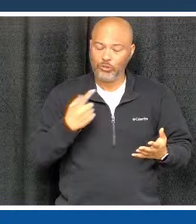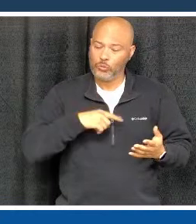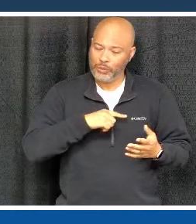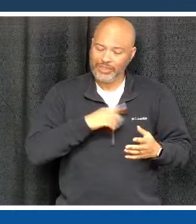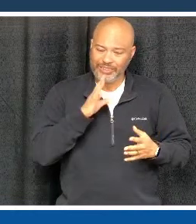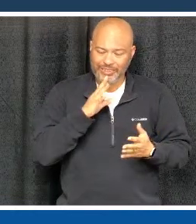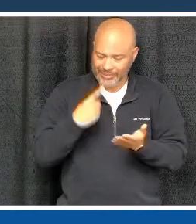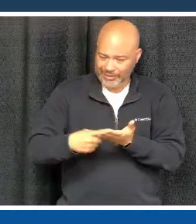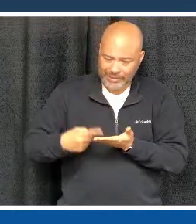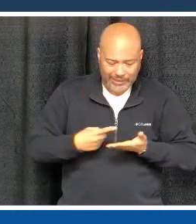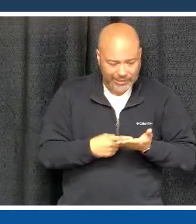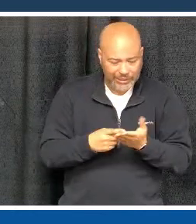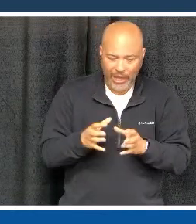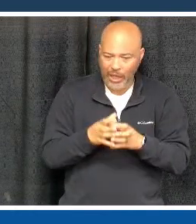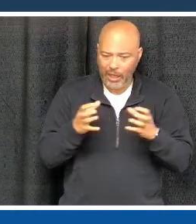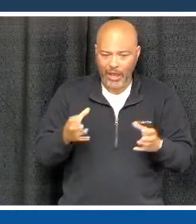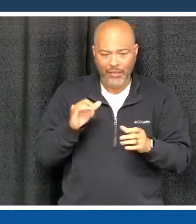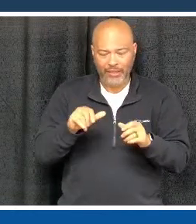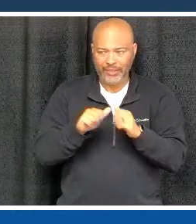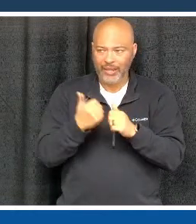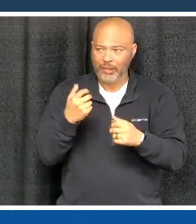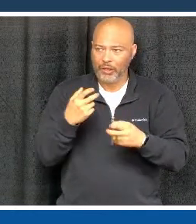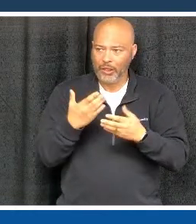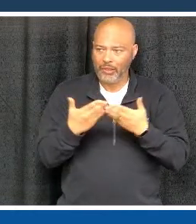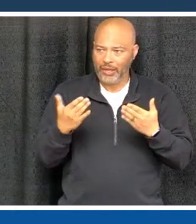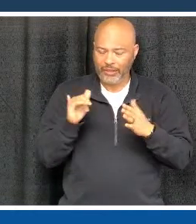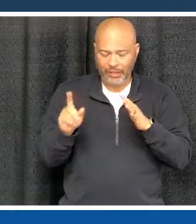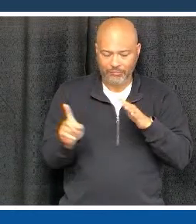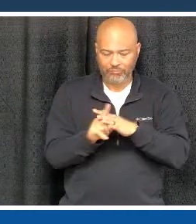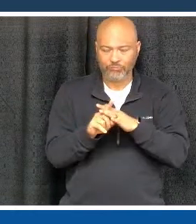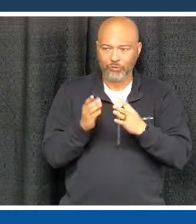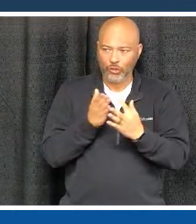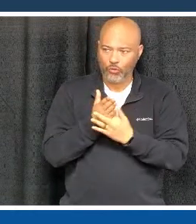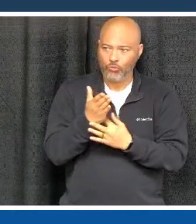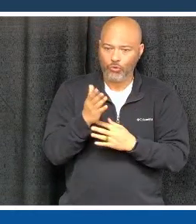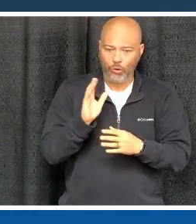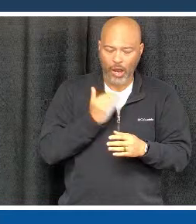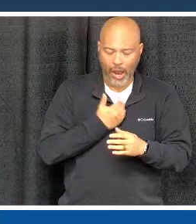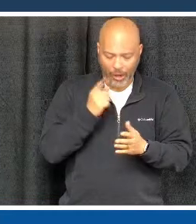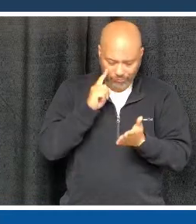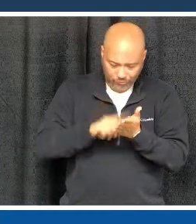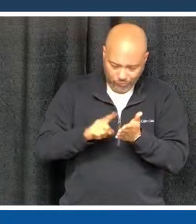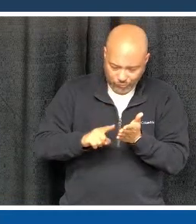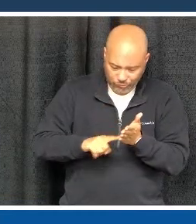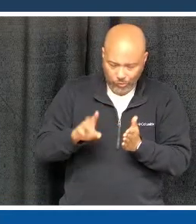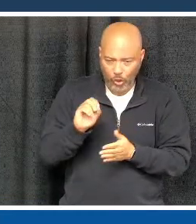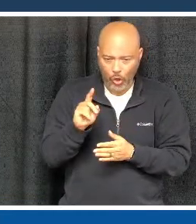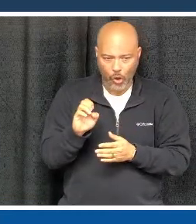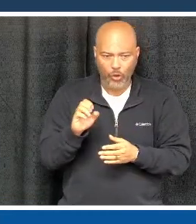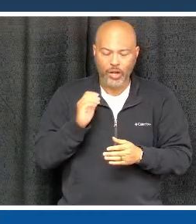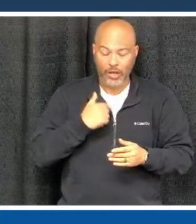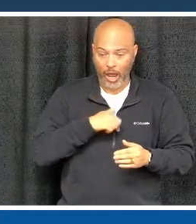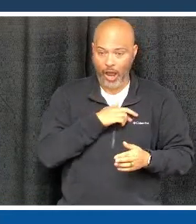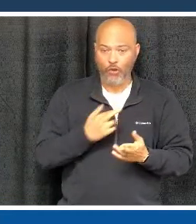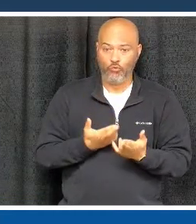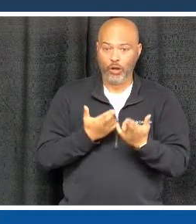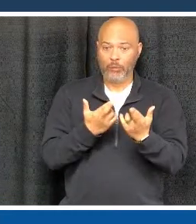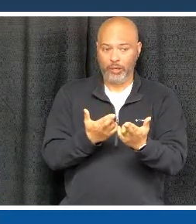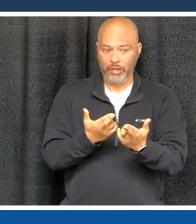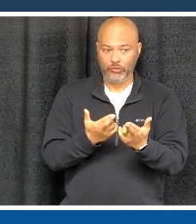time talking about this. This is another issue that came up through the internal audit of our ethics code, and it is our recommendation that